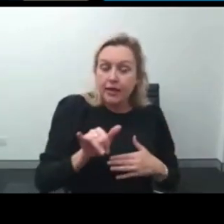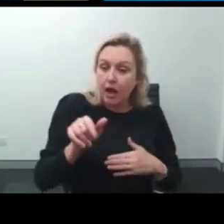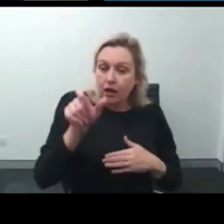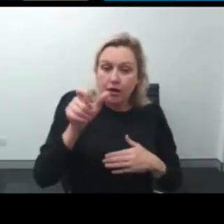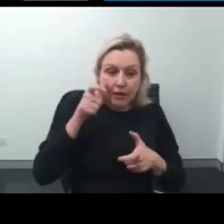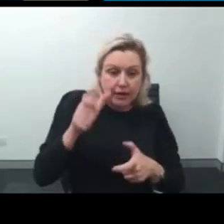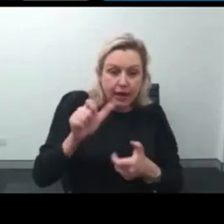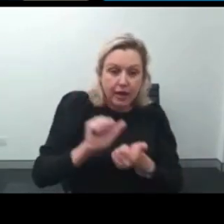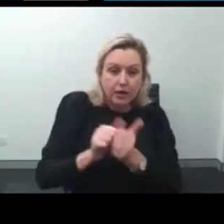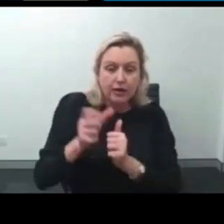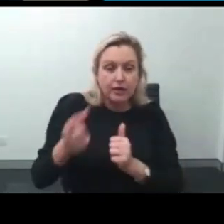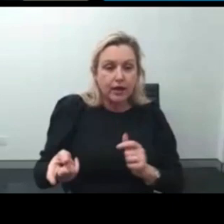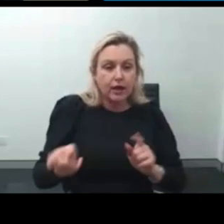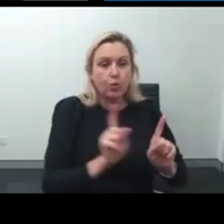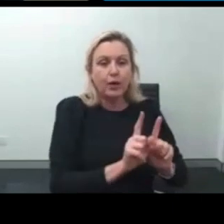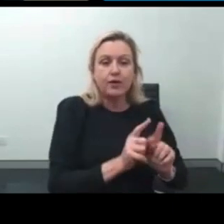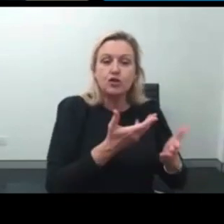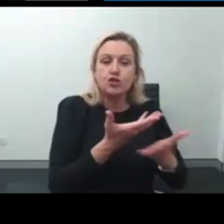services provider or